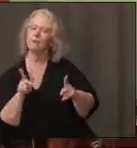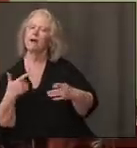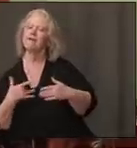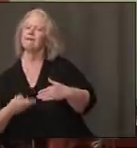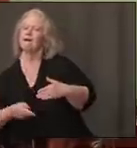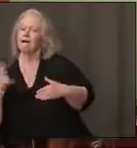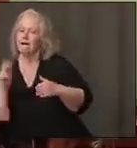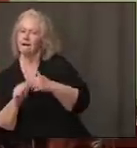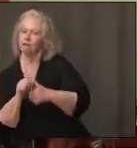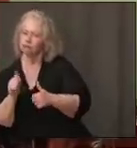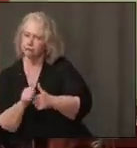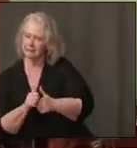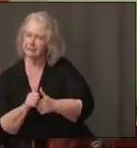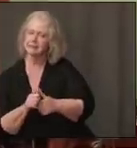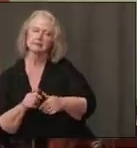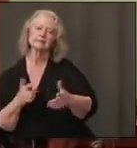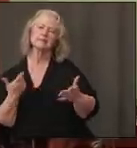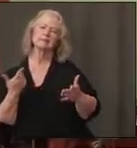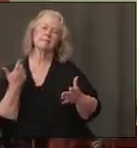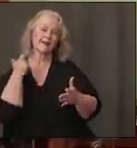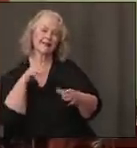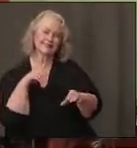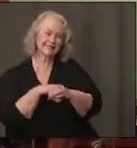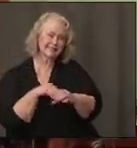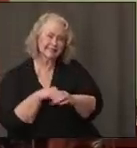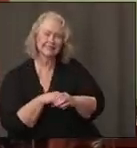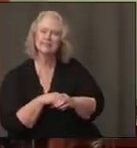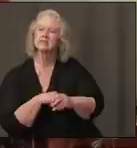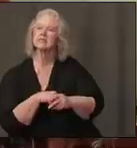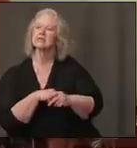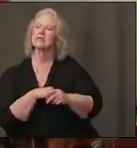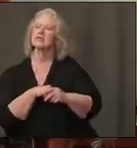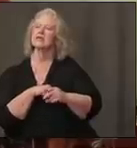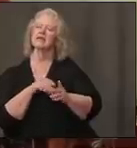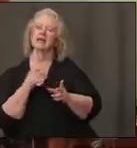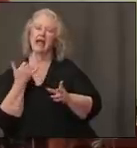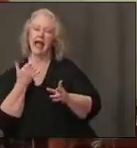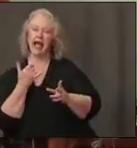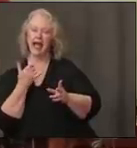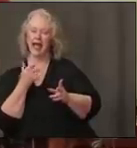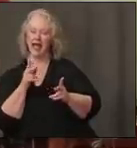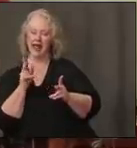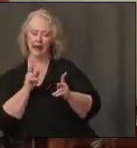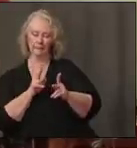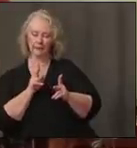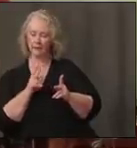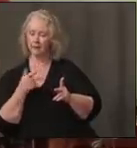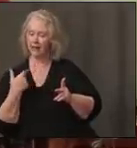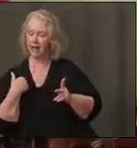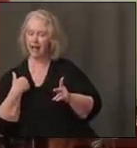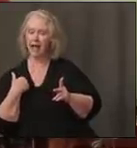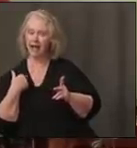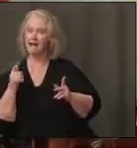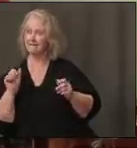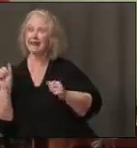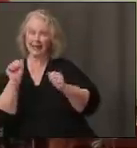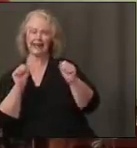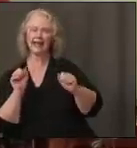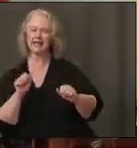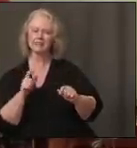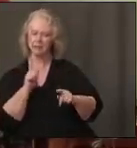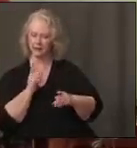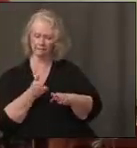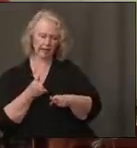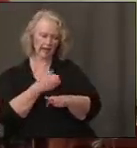that it is indoors, even if you do have disinfectant, having someone sit next to you who sneezes or coughs, the